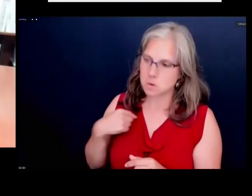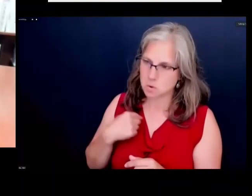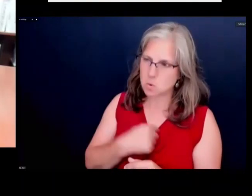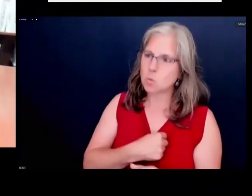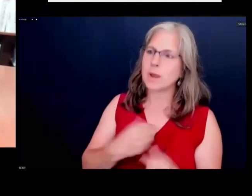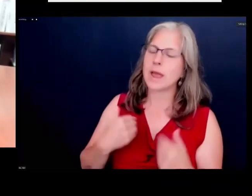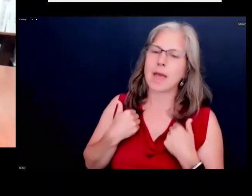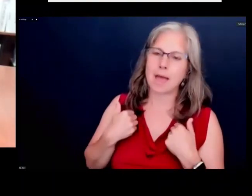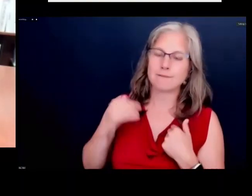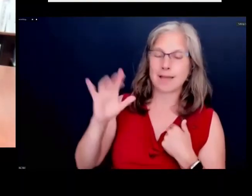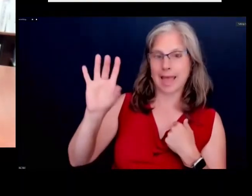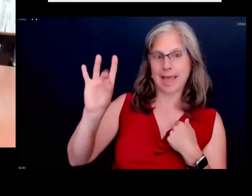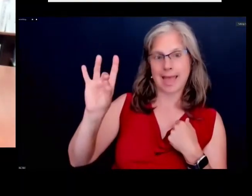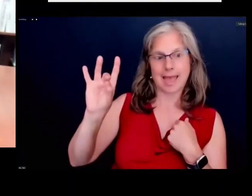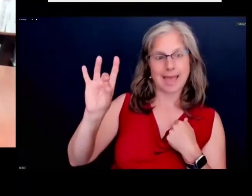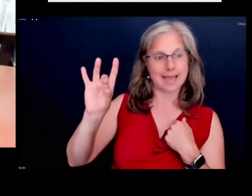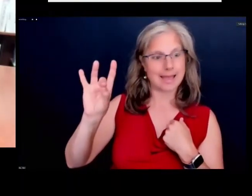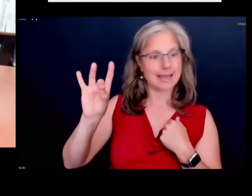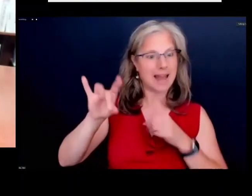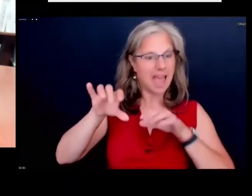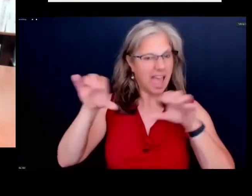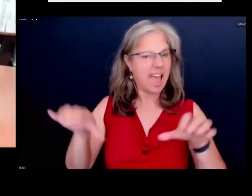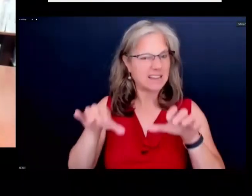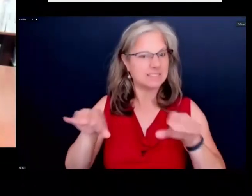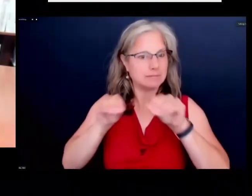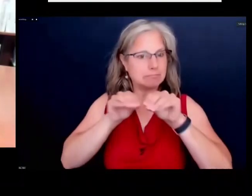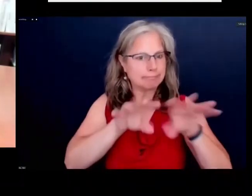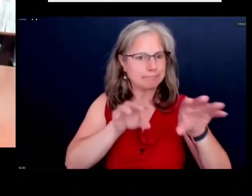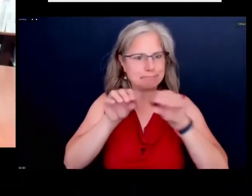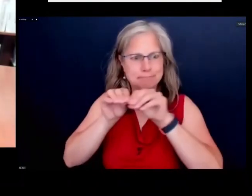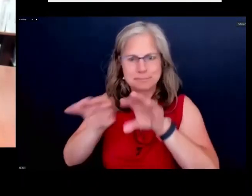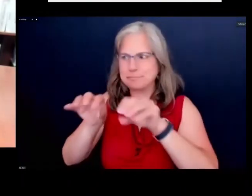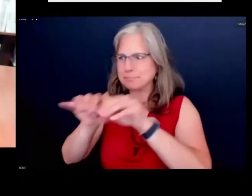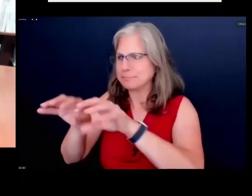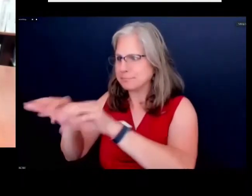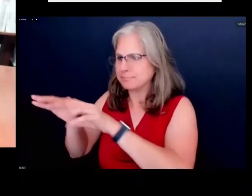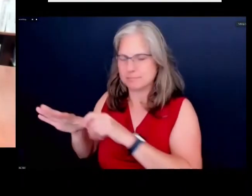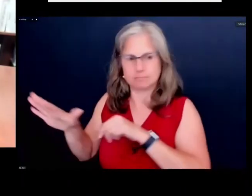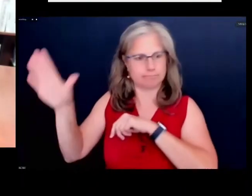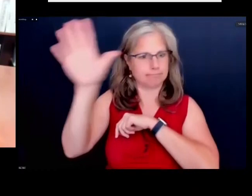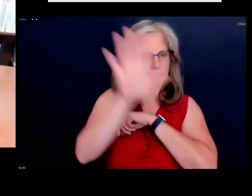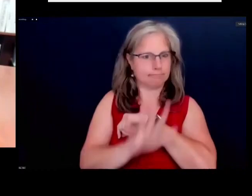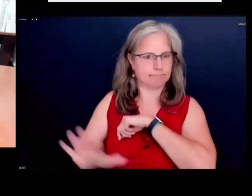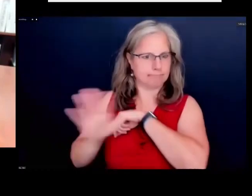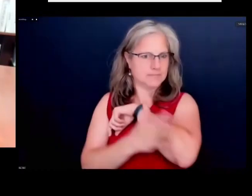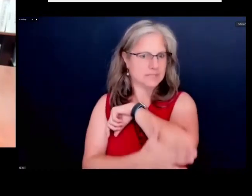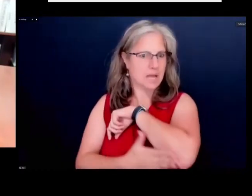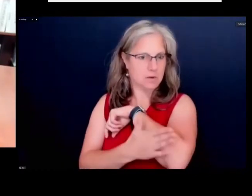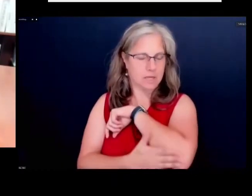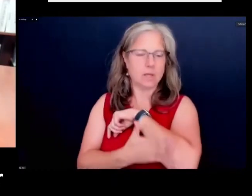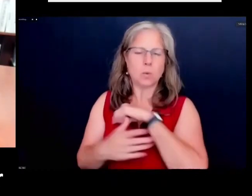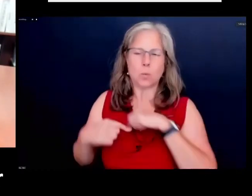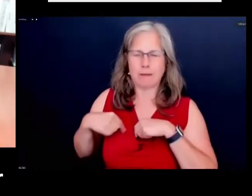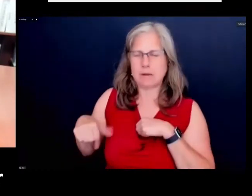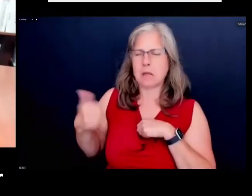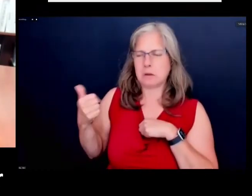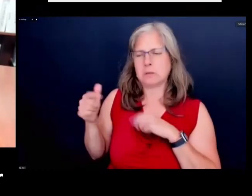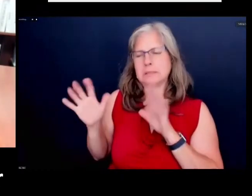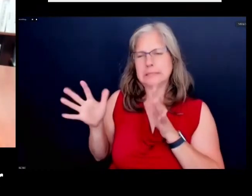We currently have 8 active outbreaks throughout the county, and we do have another